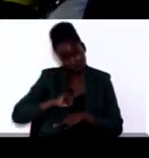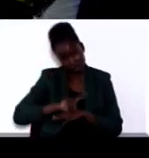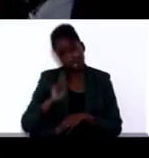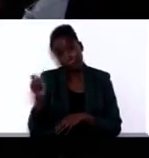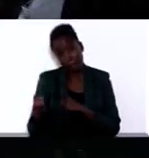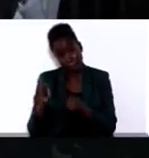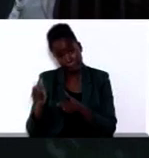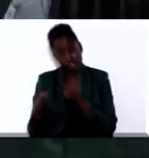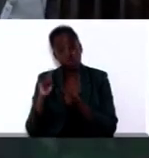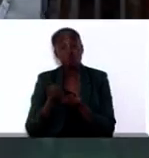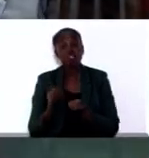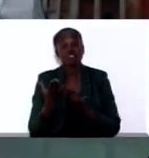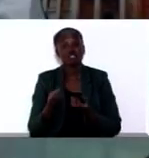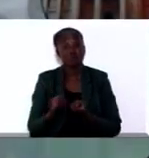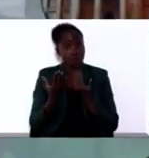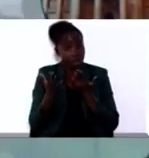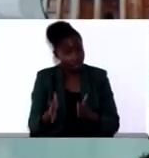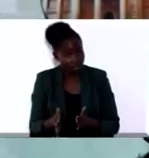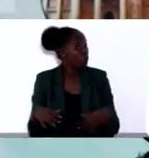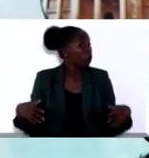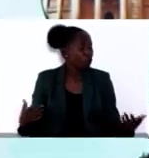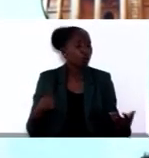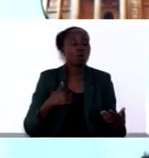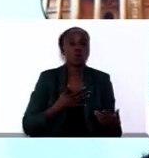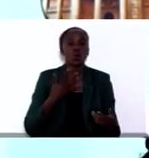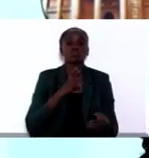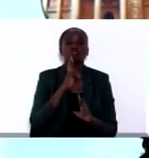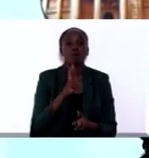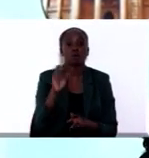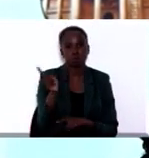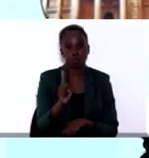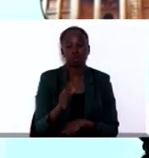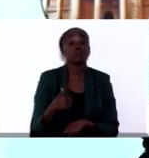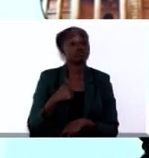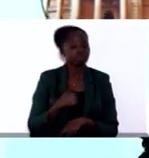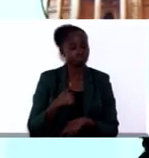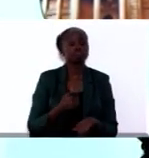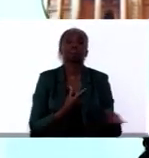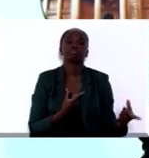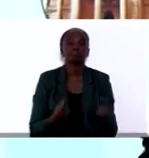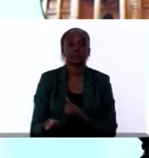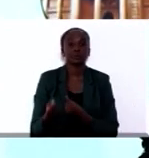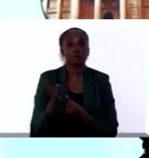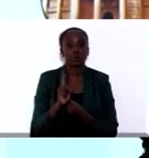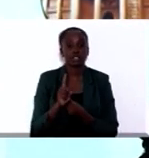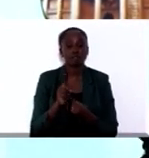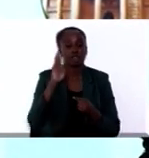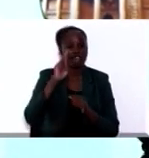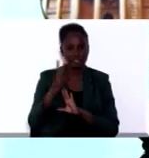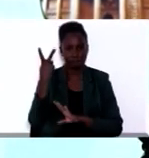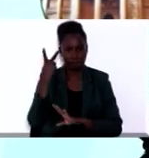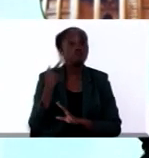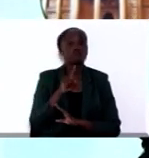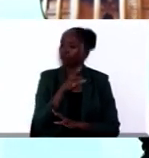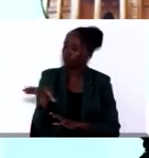payment of service providers. I would like to report that I'm conducting a comprehensive review of all